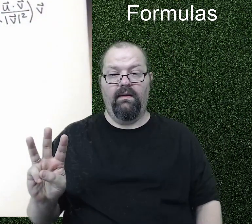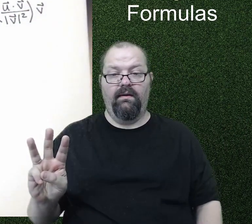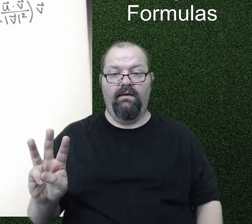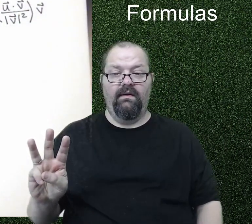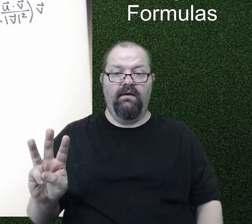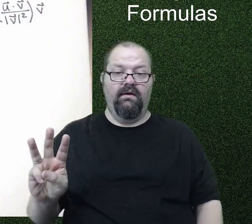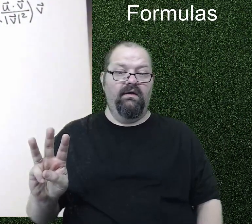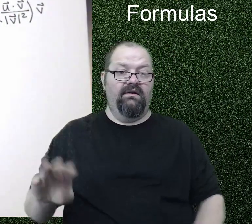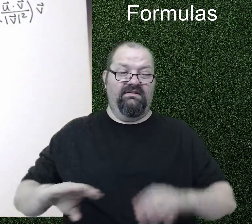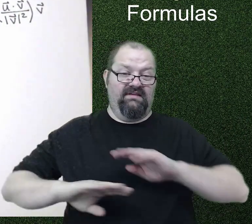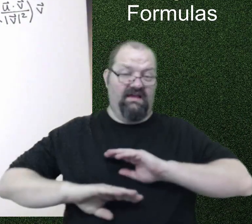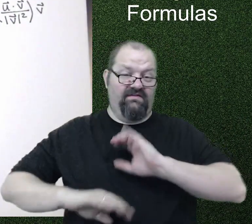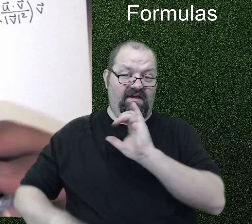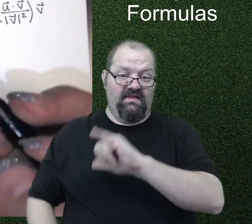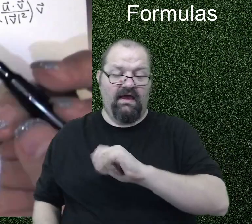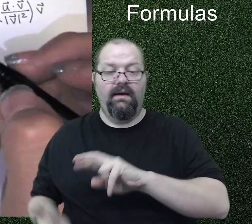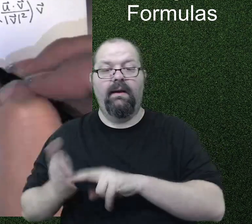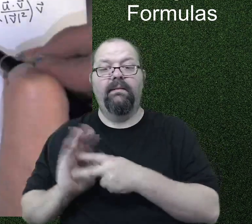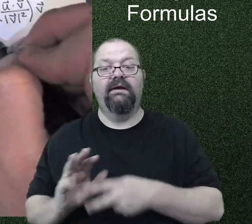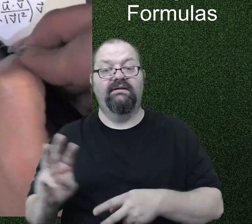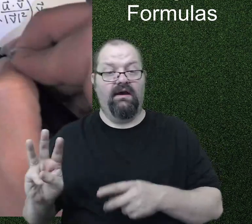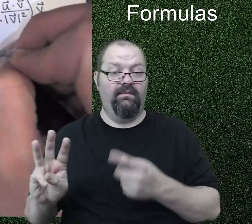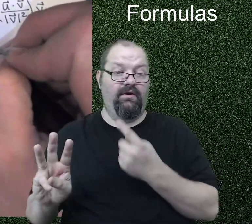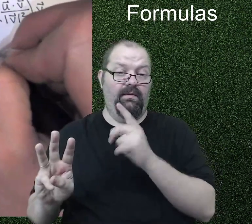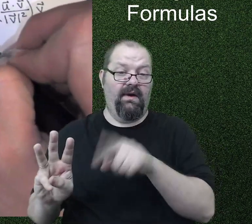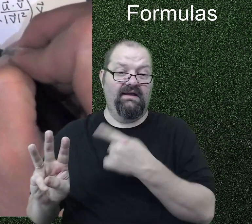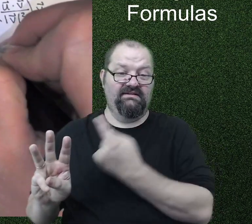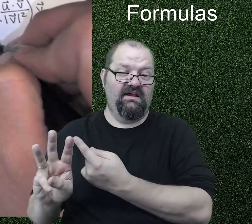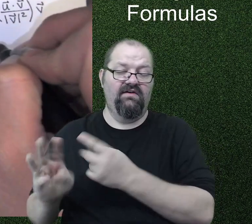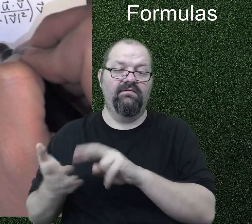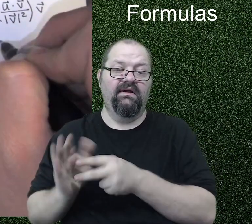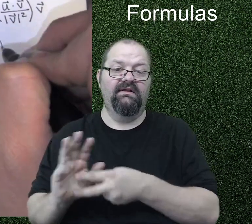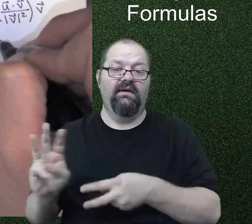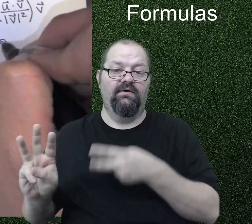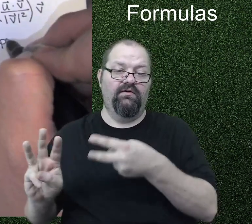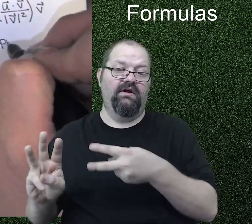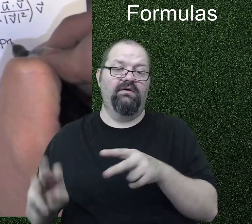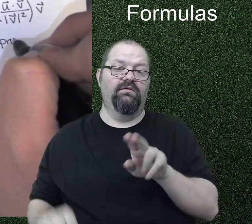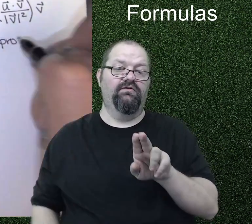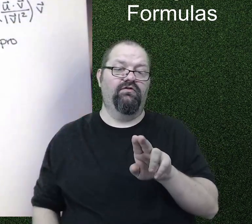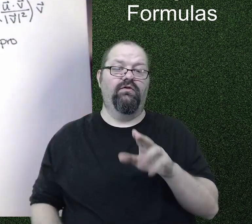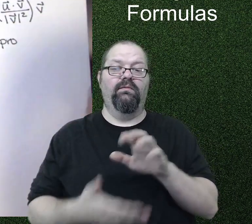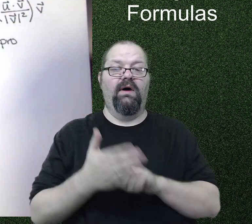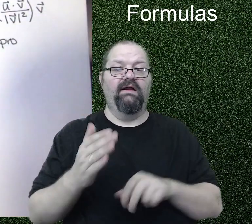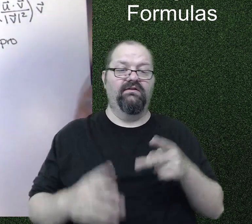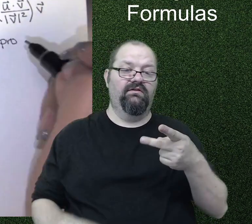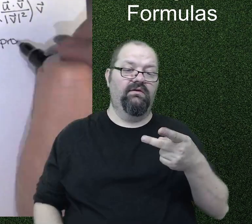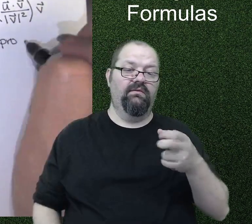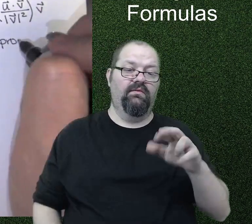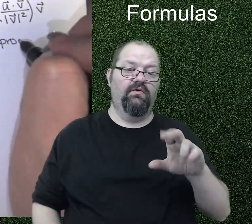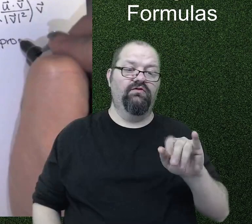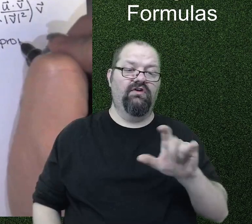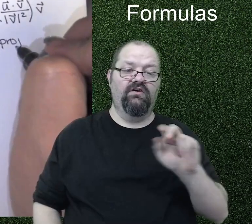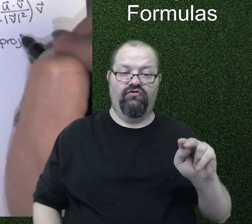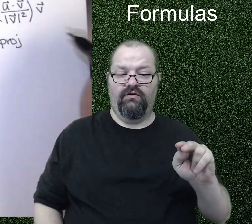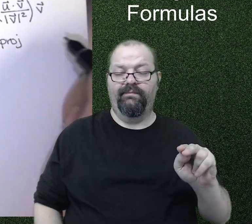satisfies this. So if I get W by itself, I have W equals U minus the projection.